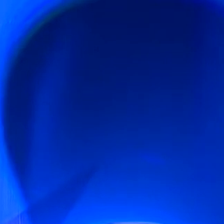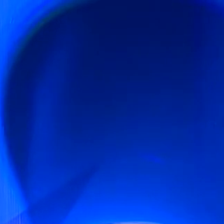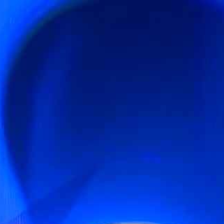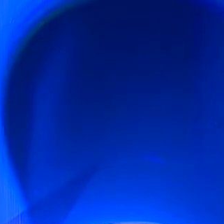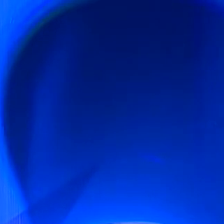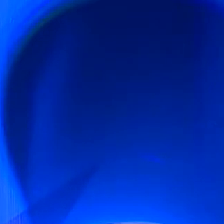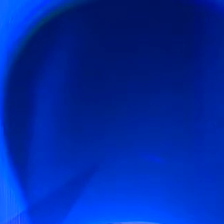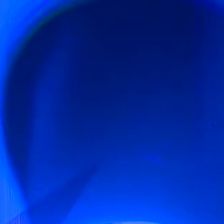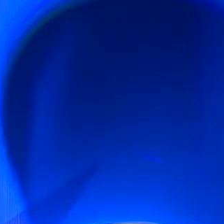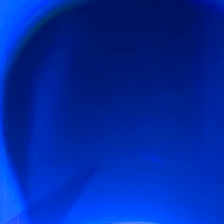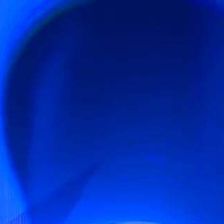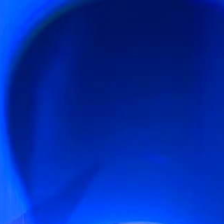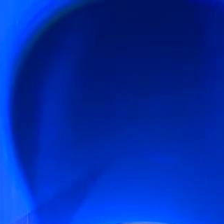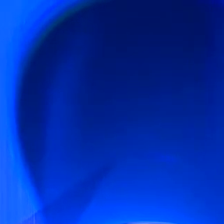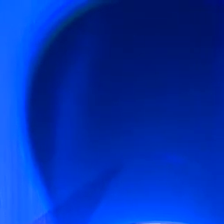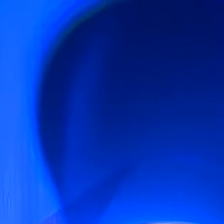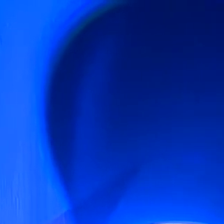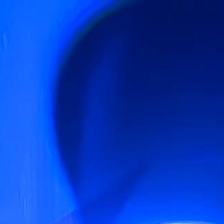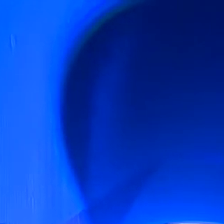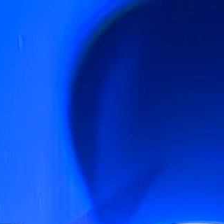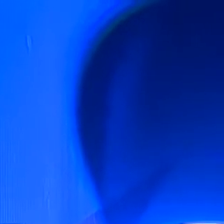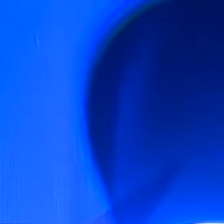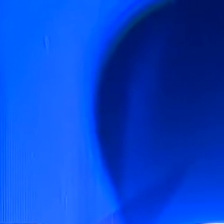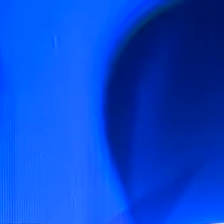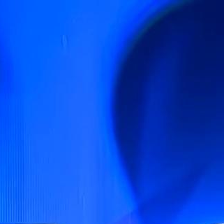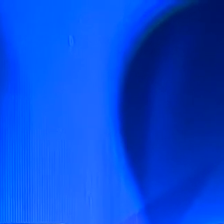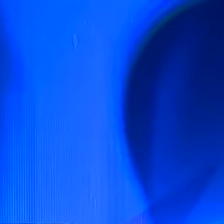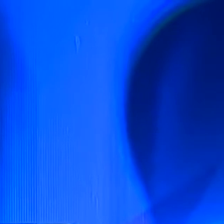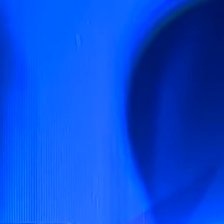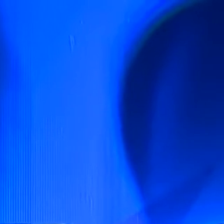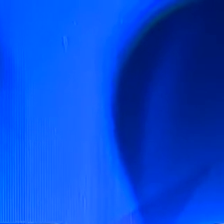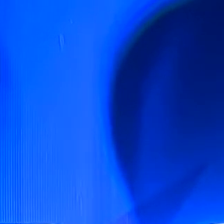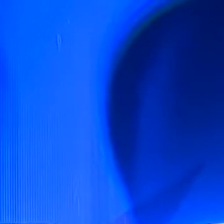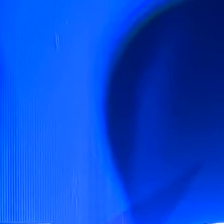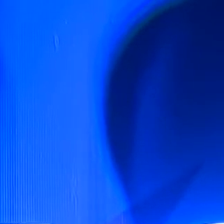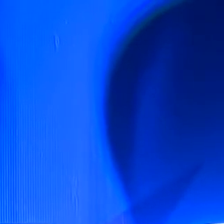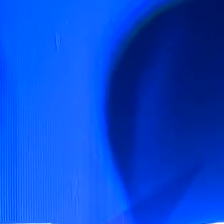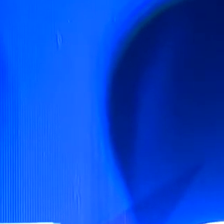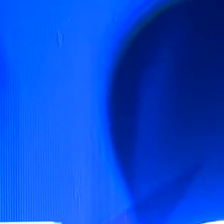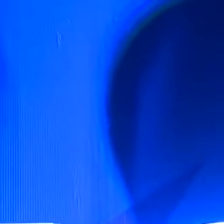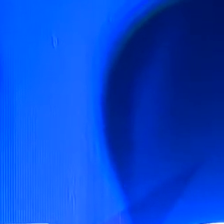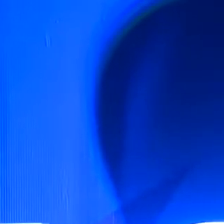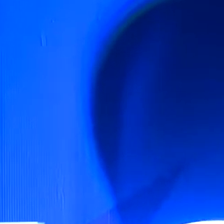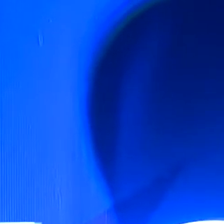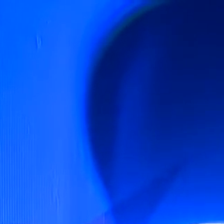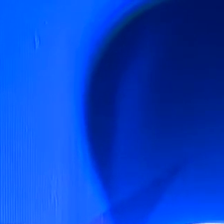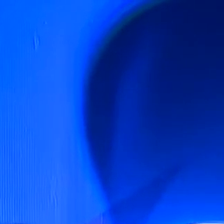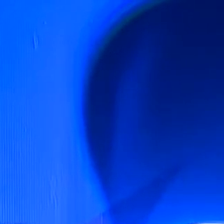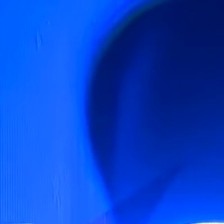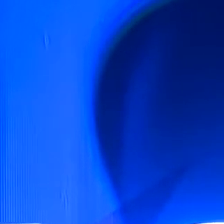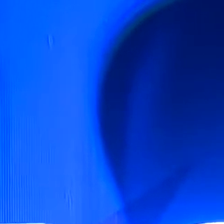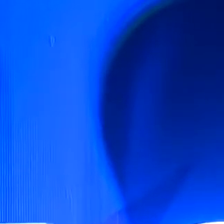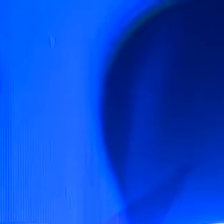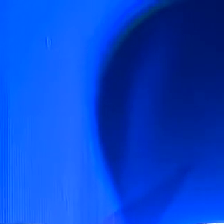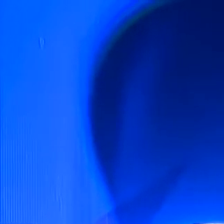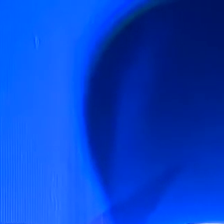As a youngster, I went through multiple reconstructive surgeries. And doctors said I wouldn't ride,